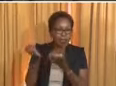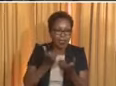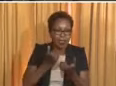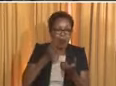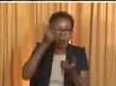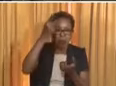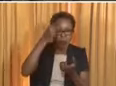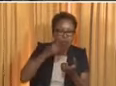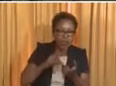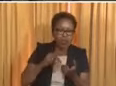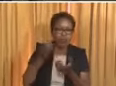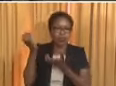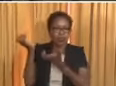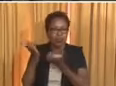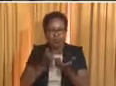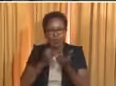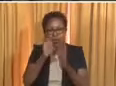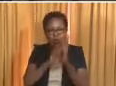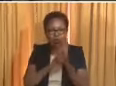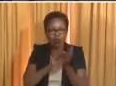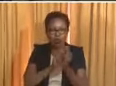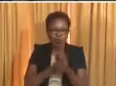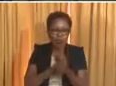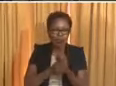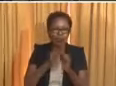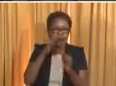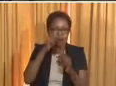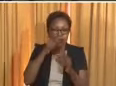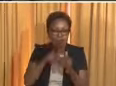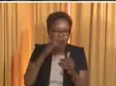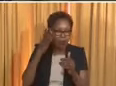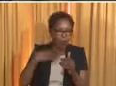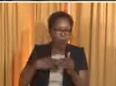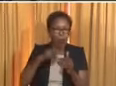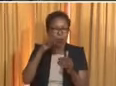that would require constitutional changes, then they must